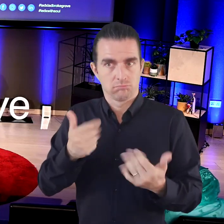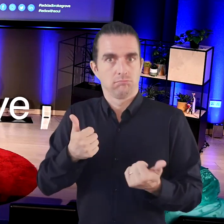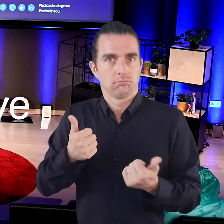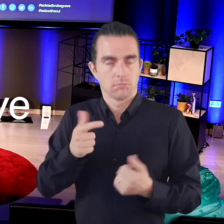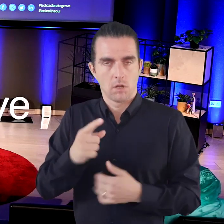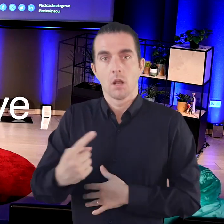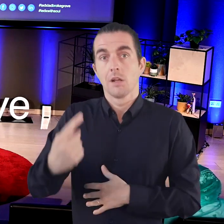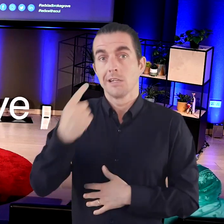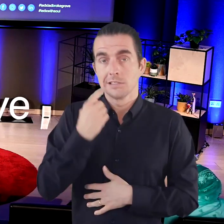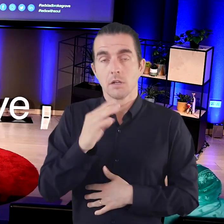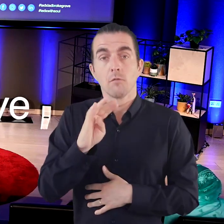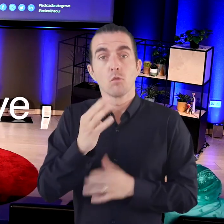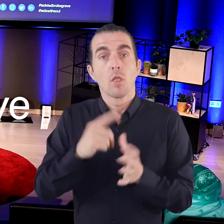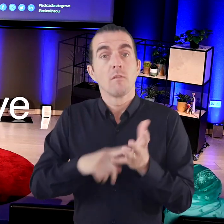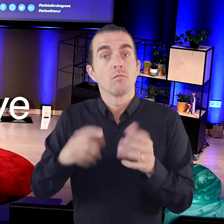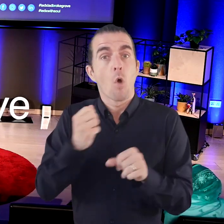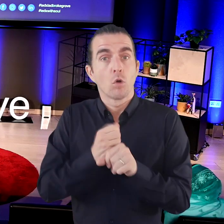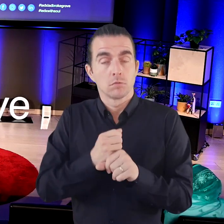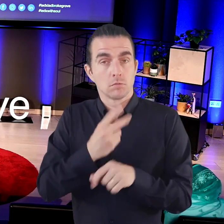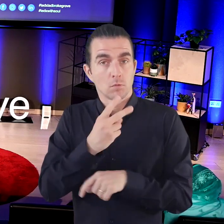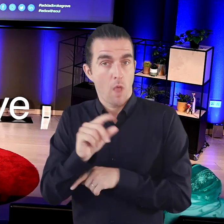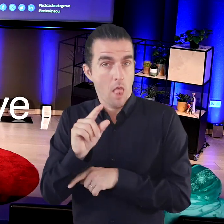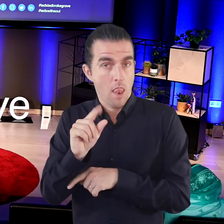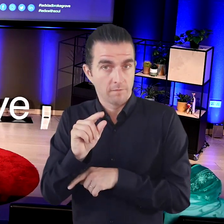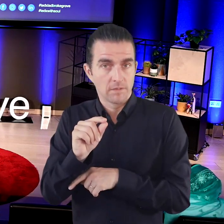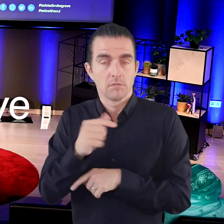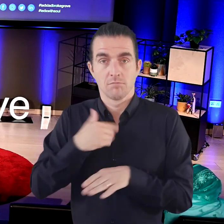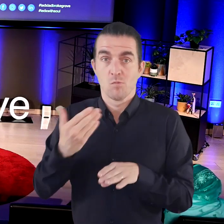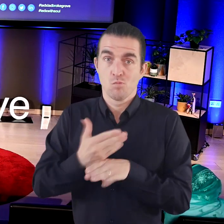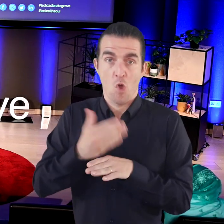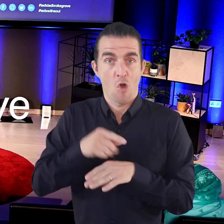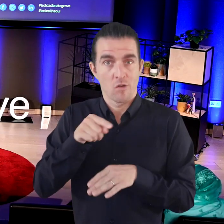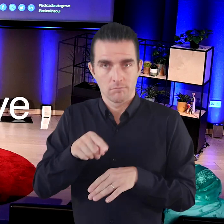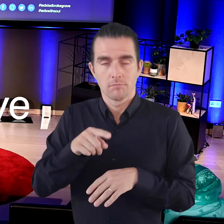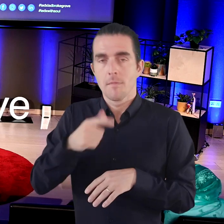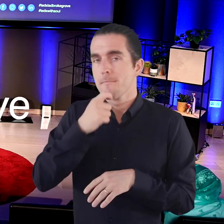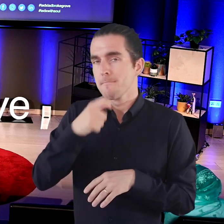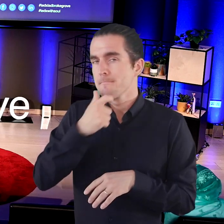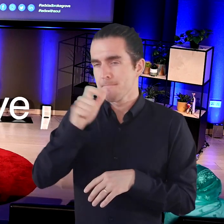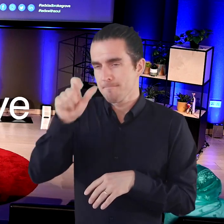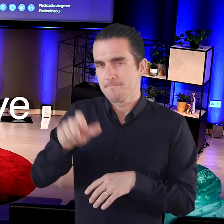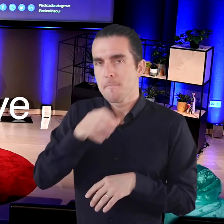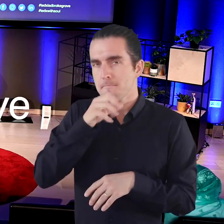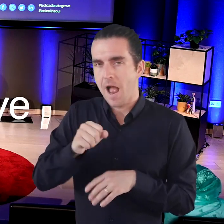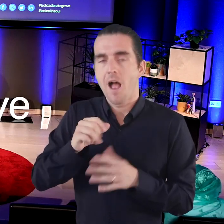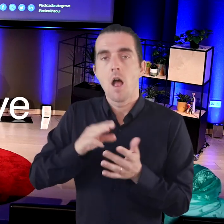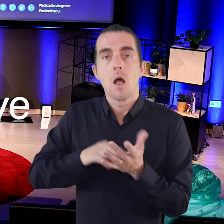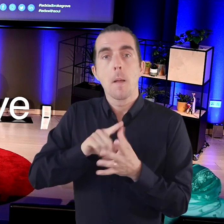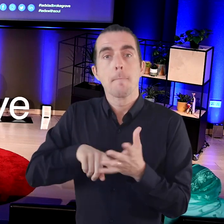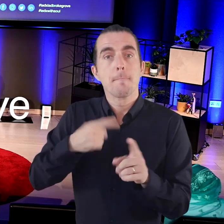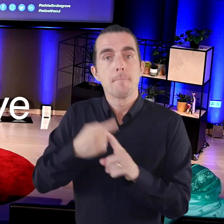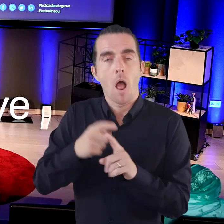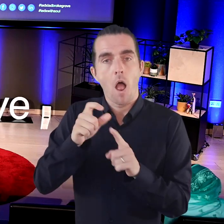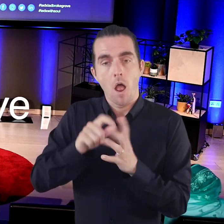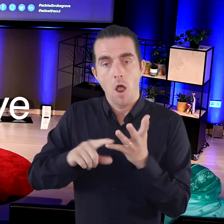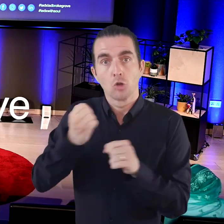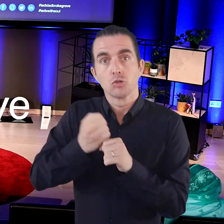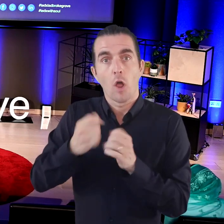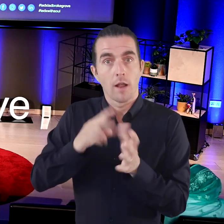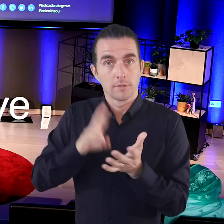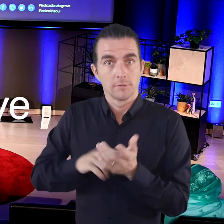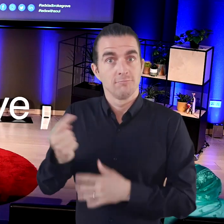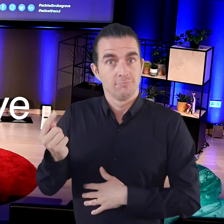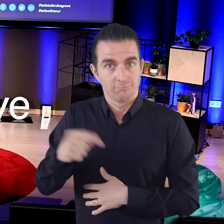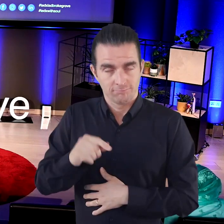Youth Centre. A man named Mark Duggan was fatally shot by the police. Friends, family,